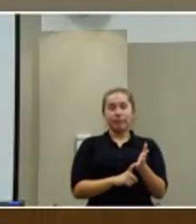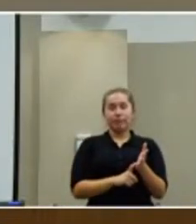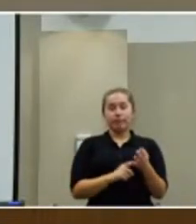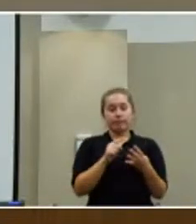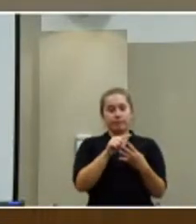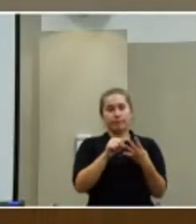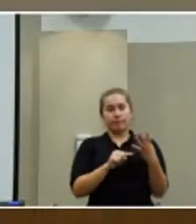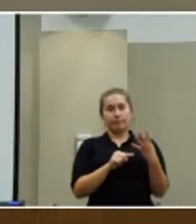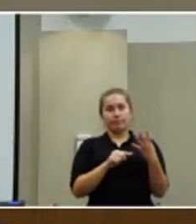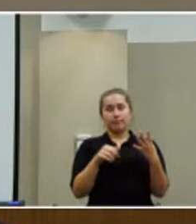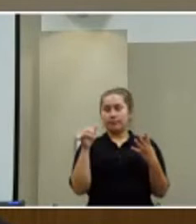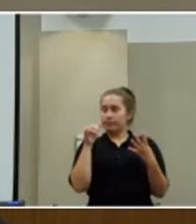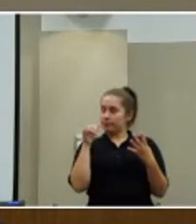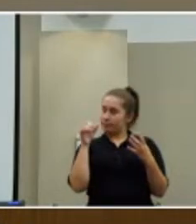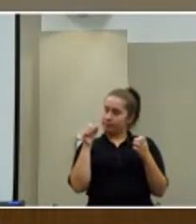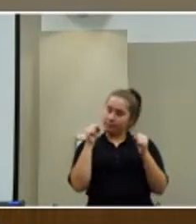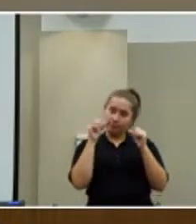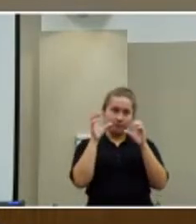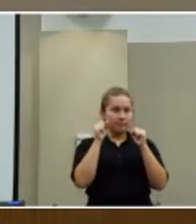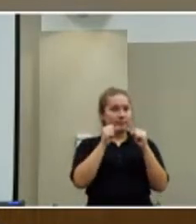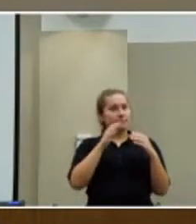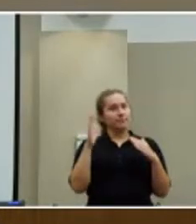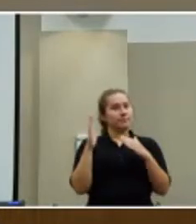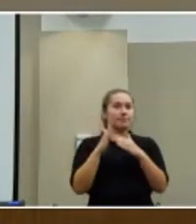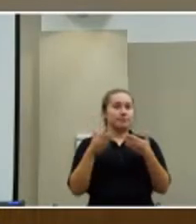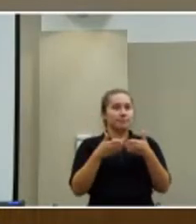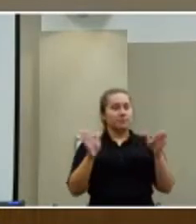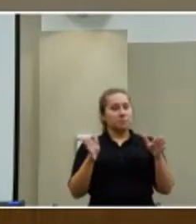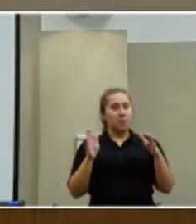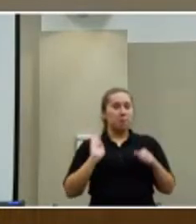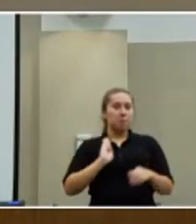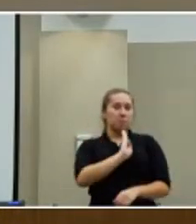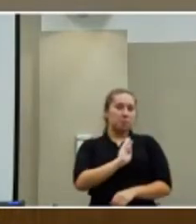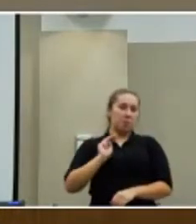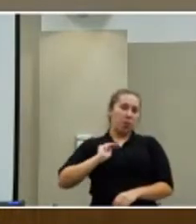4 outstanding public board members